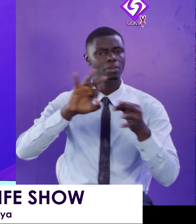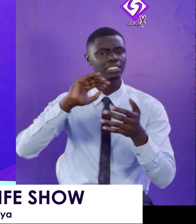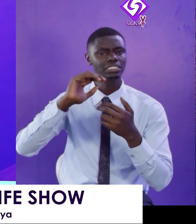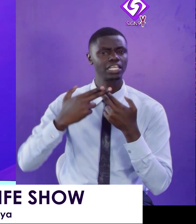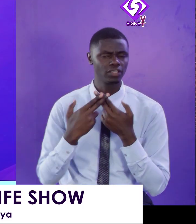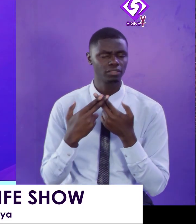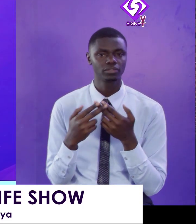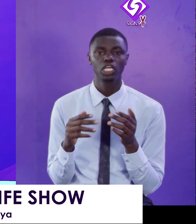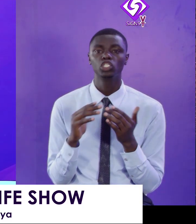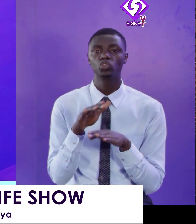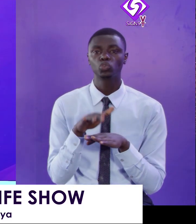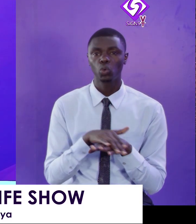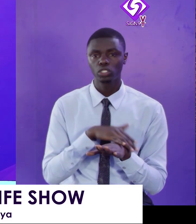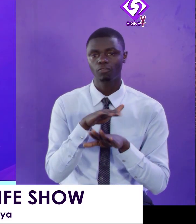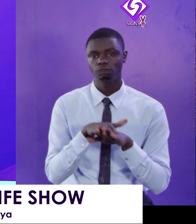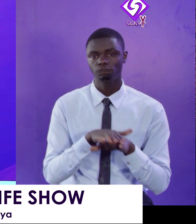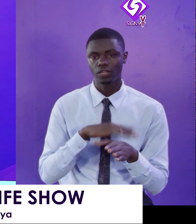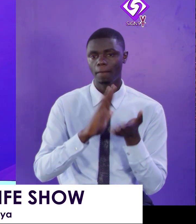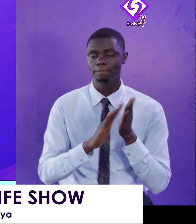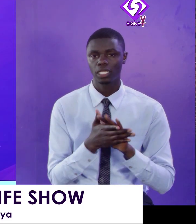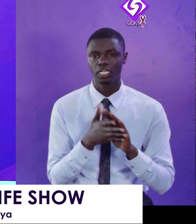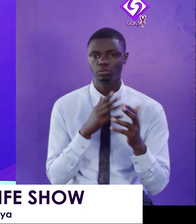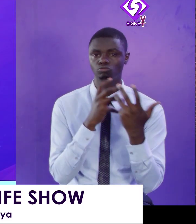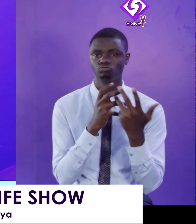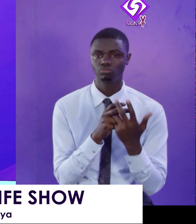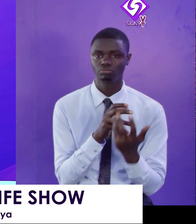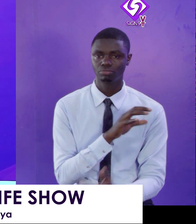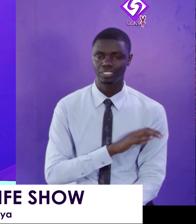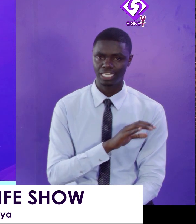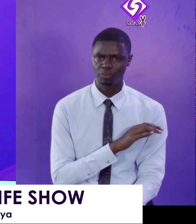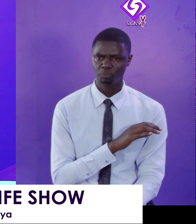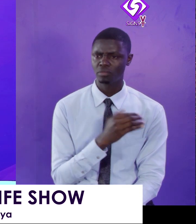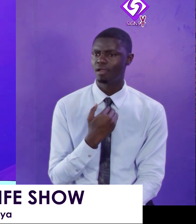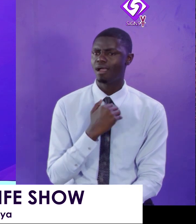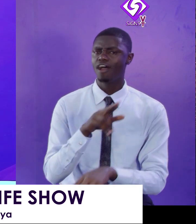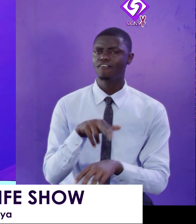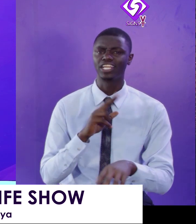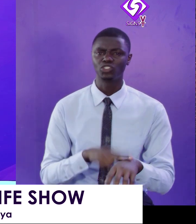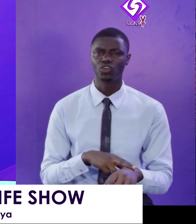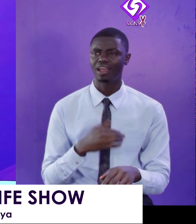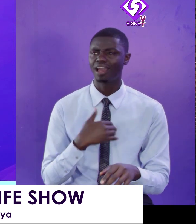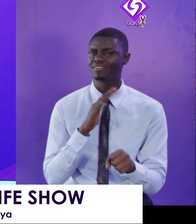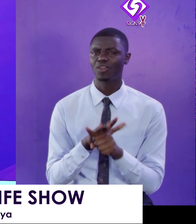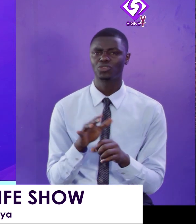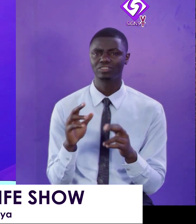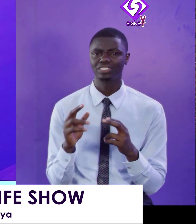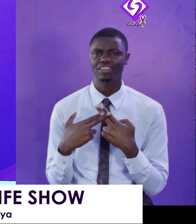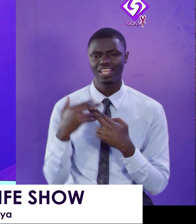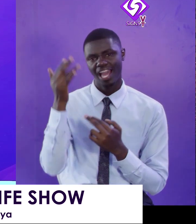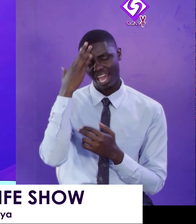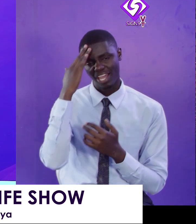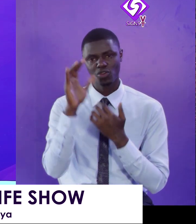slowly by slowly, it starts becoming a character. There are nations that have grown. They have a lot of savings. I know a country